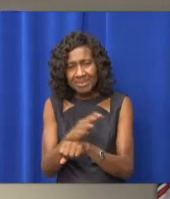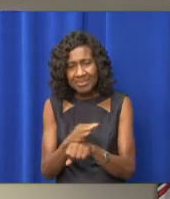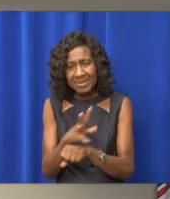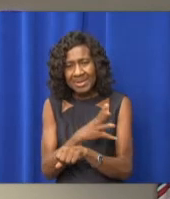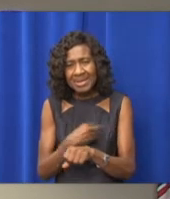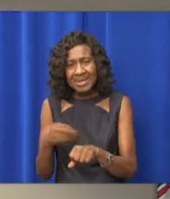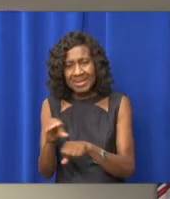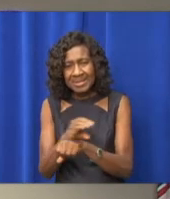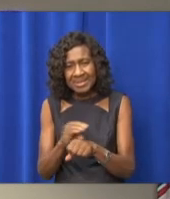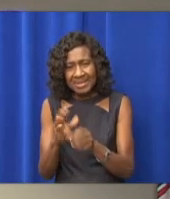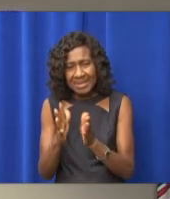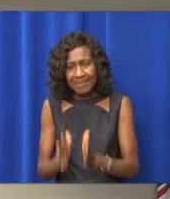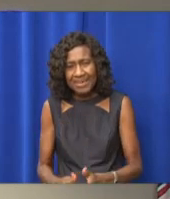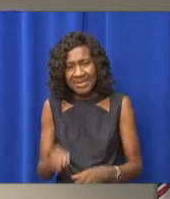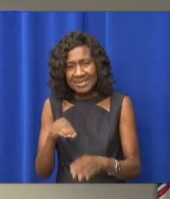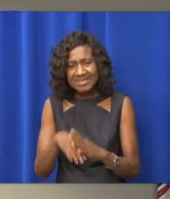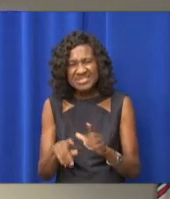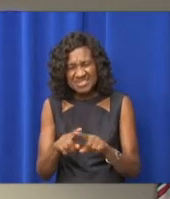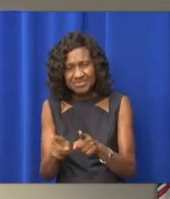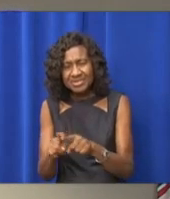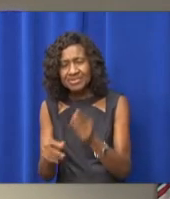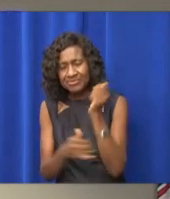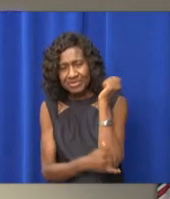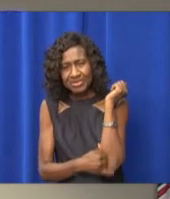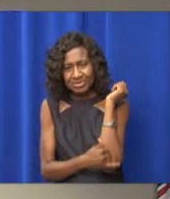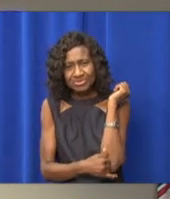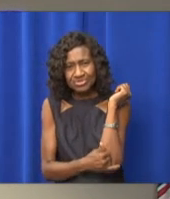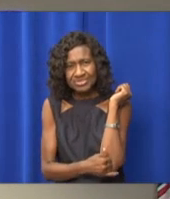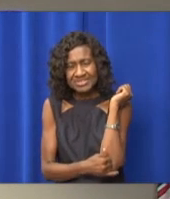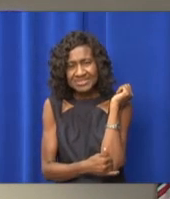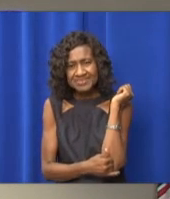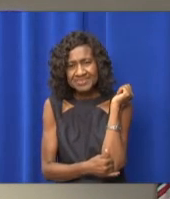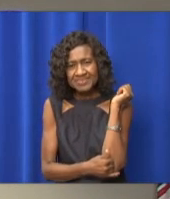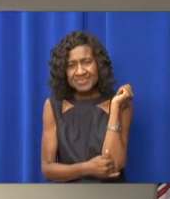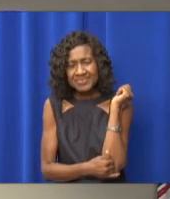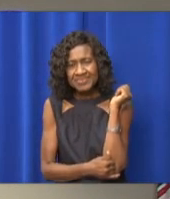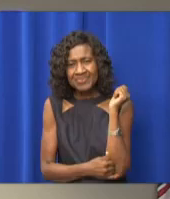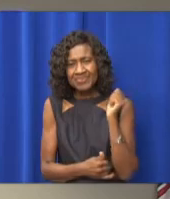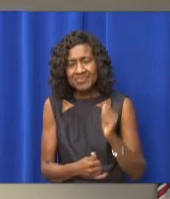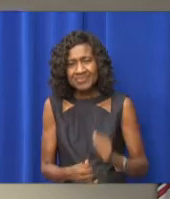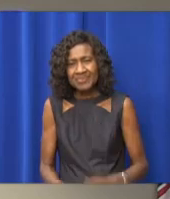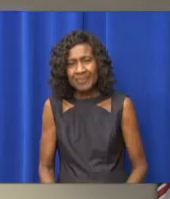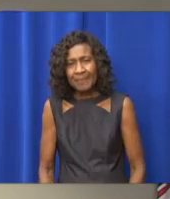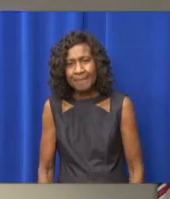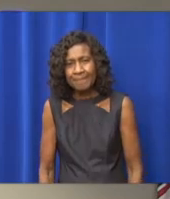Caymanian diaspora listening in. I think